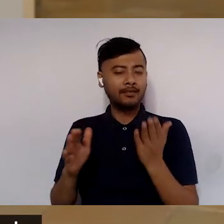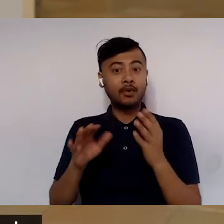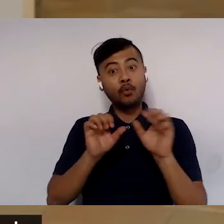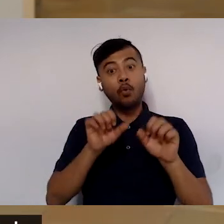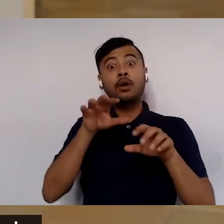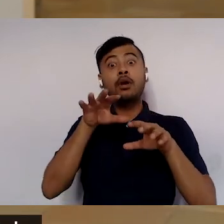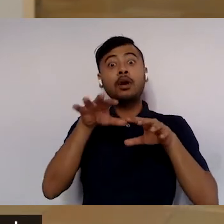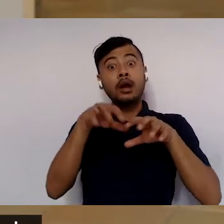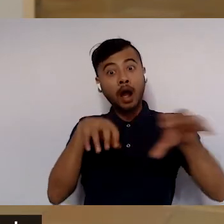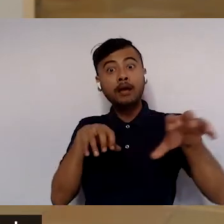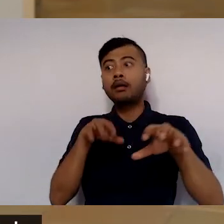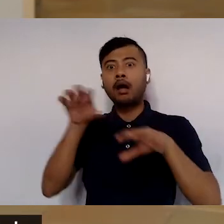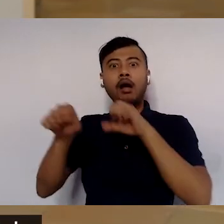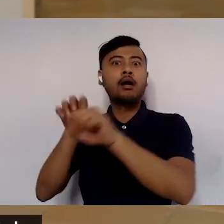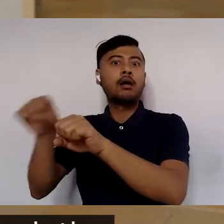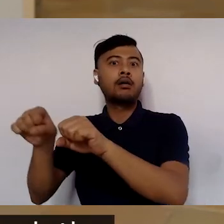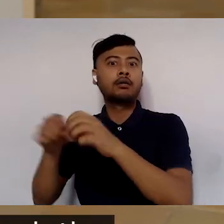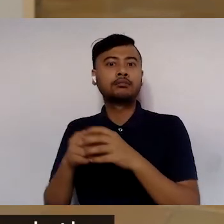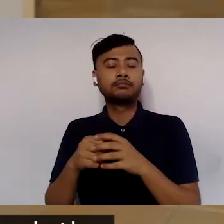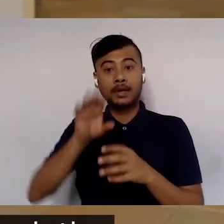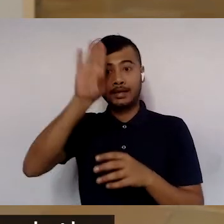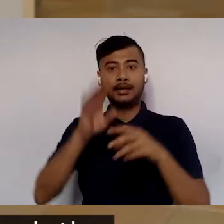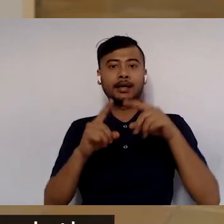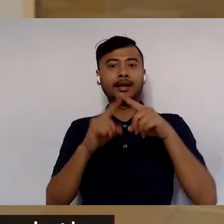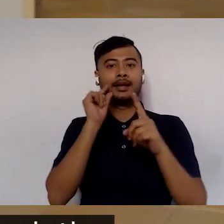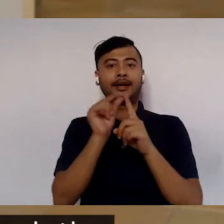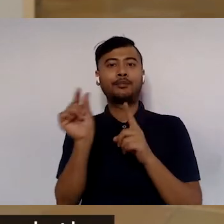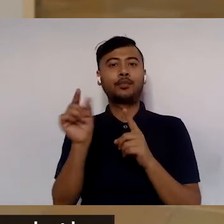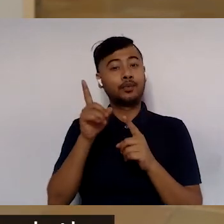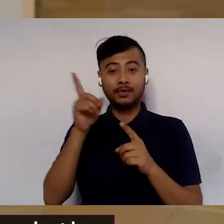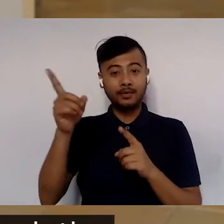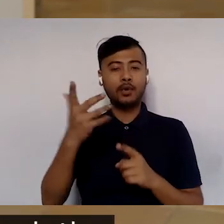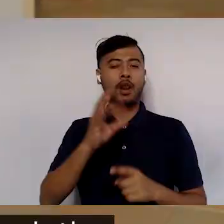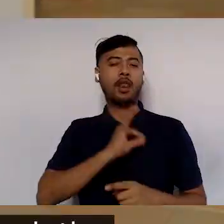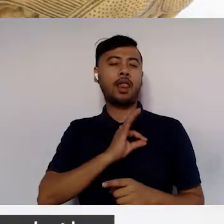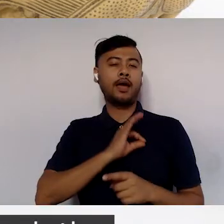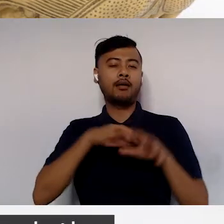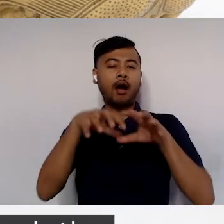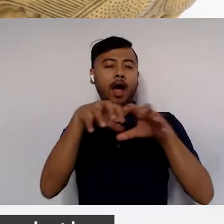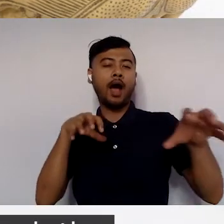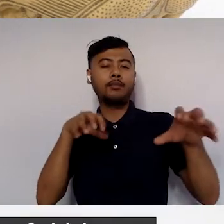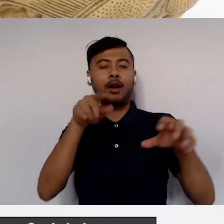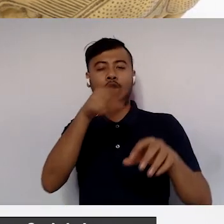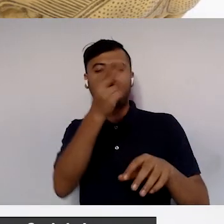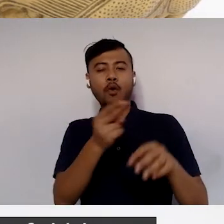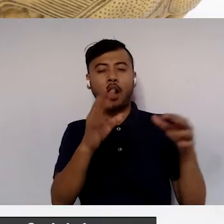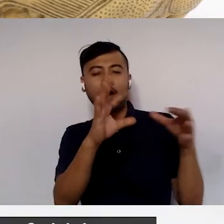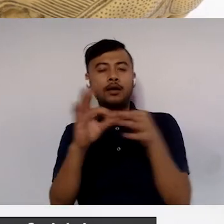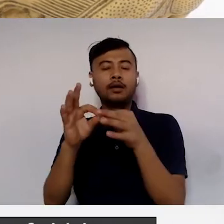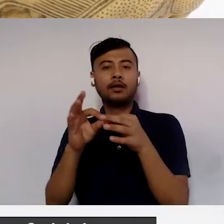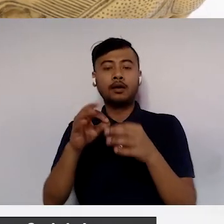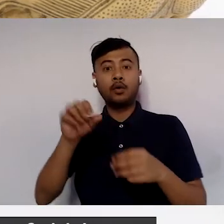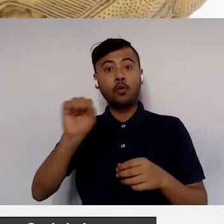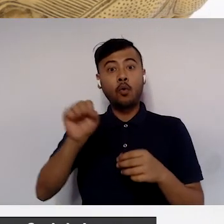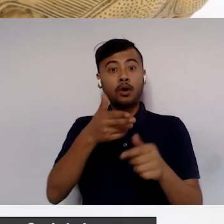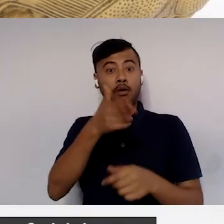tiger motifs that are seen on everything made for his personal use, from guns and swords to saddlecloths, tent canopies